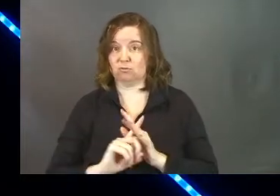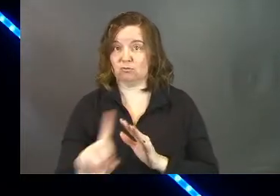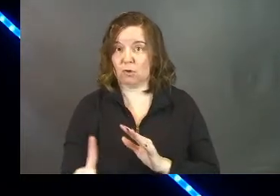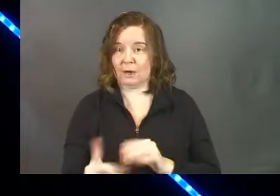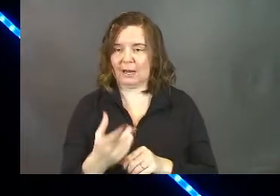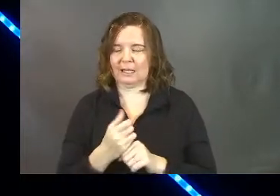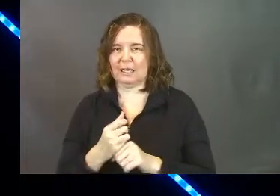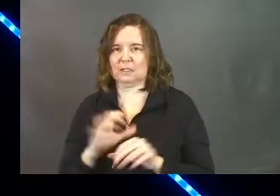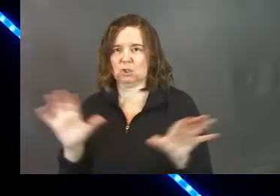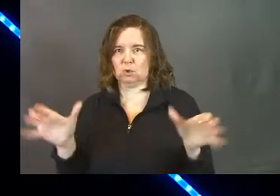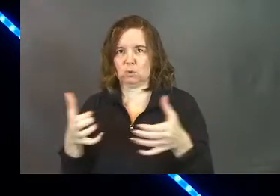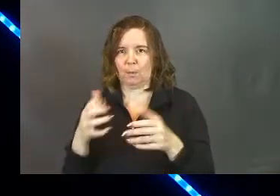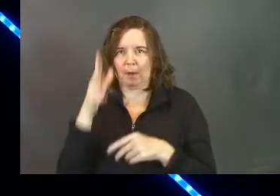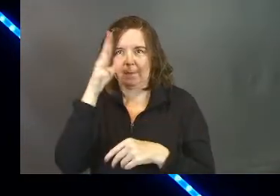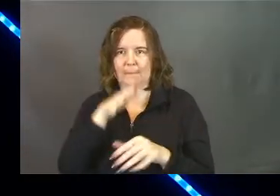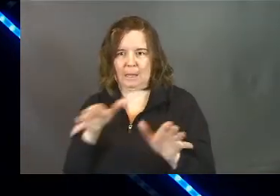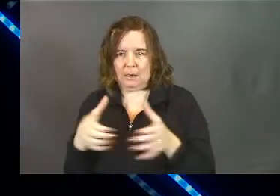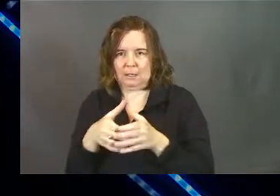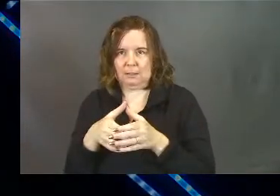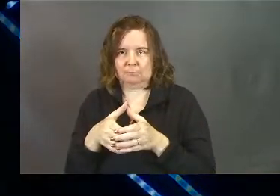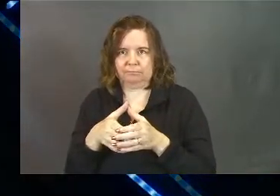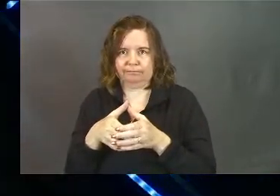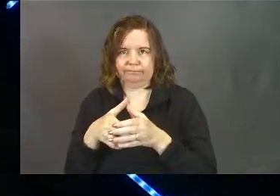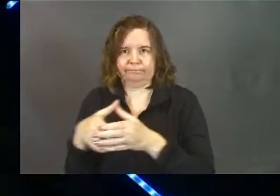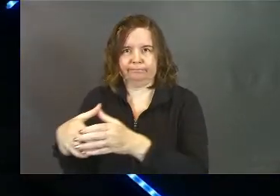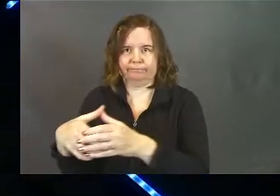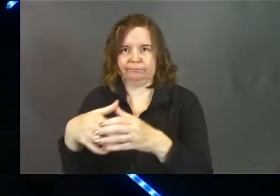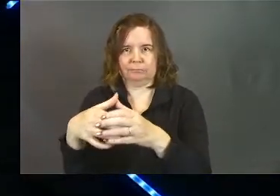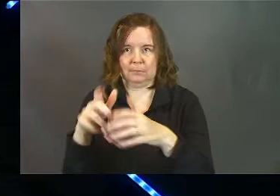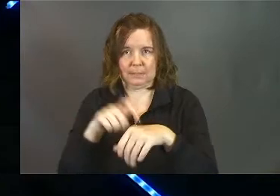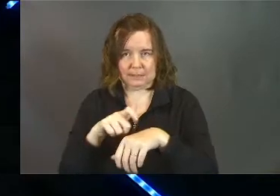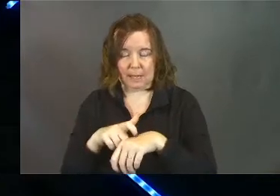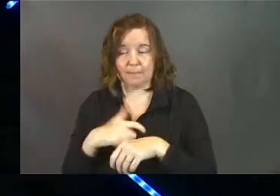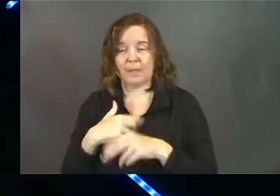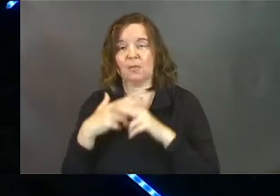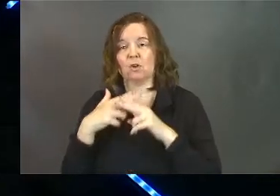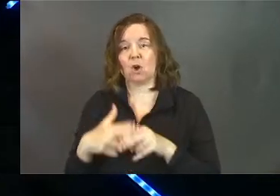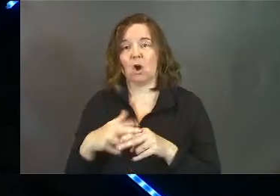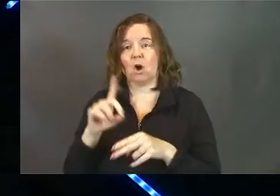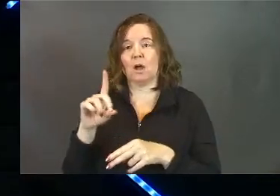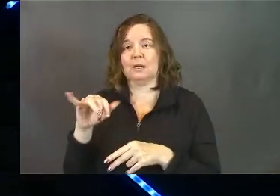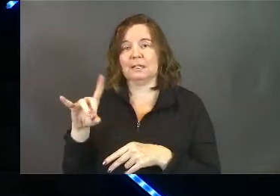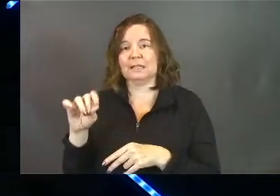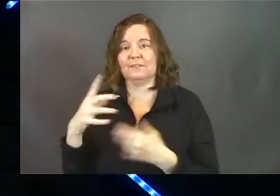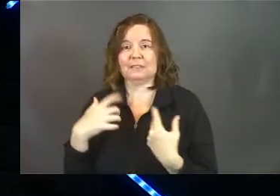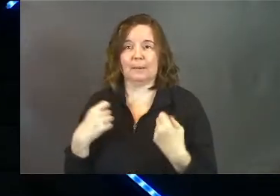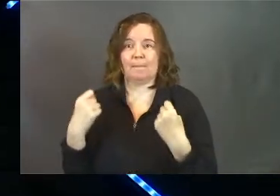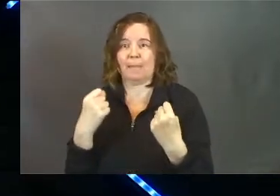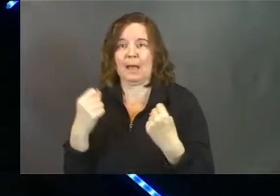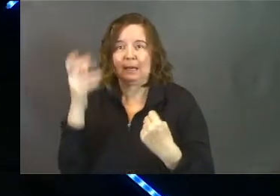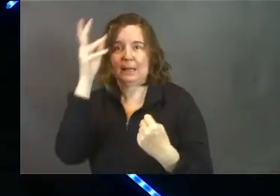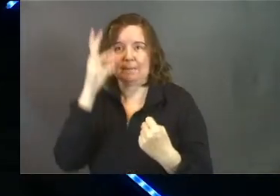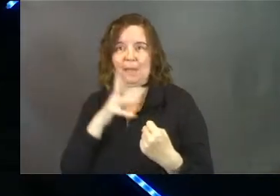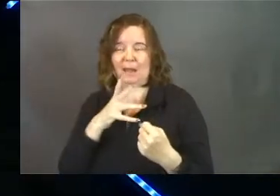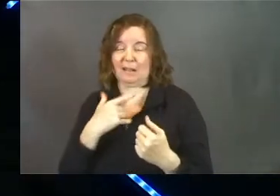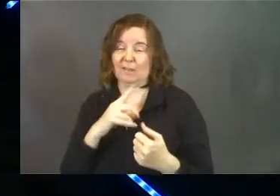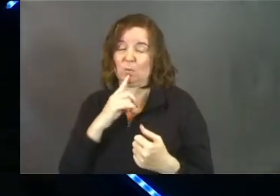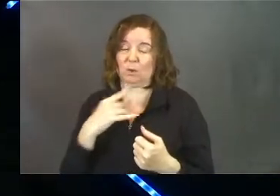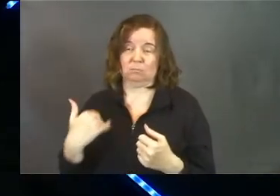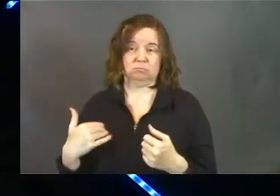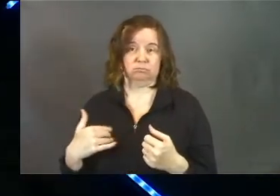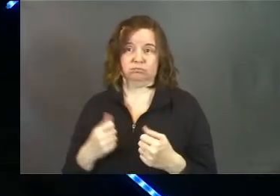this entourage of these dudes around him in this time. And they're called David's Mighty Men. And they're a bunch of